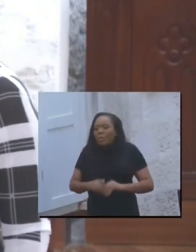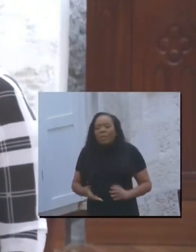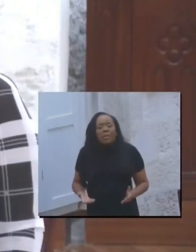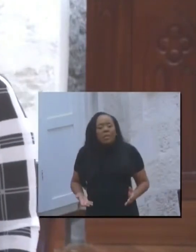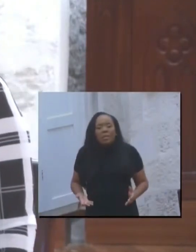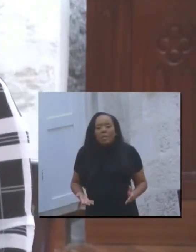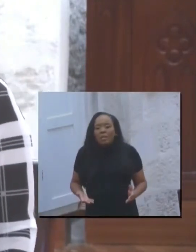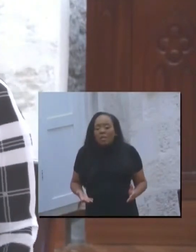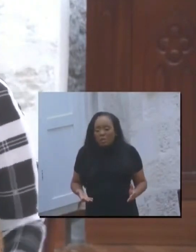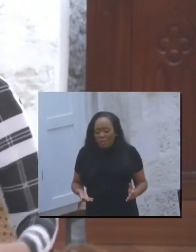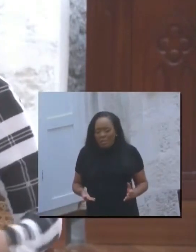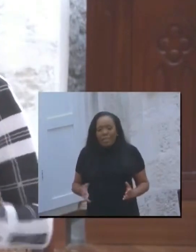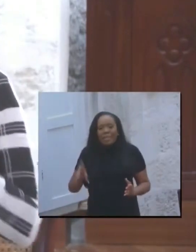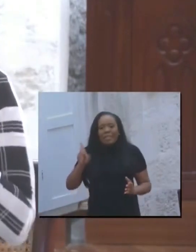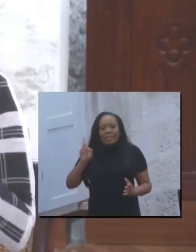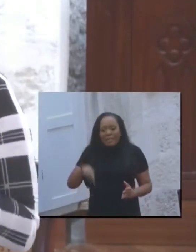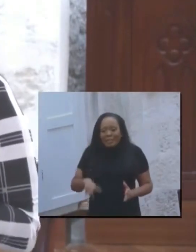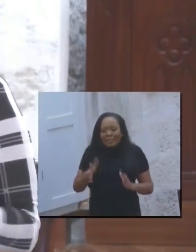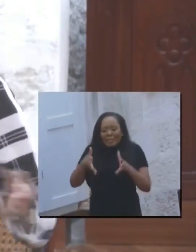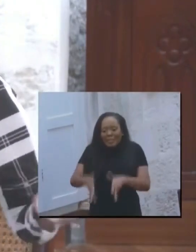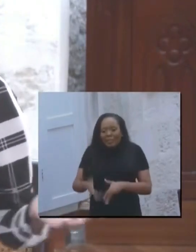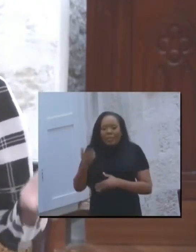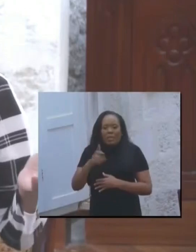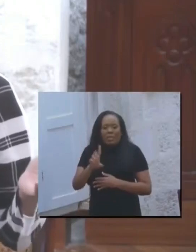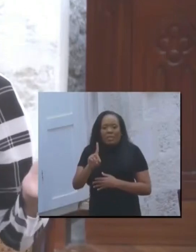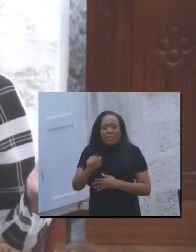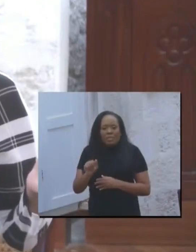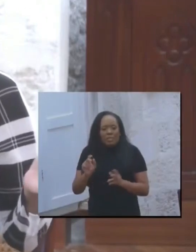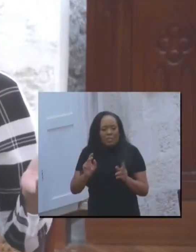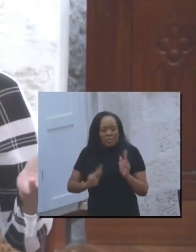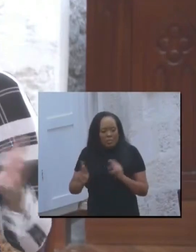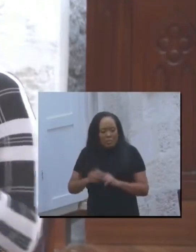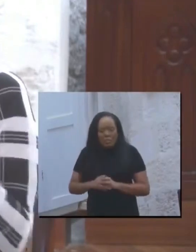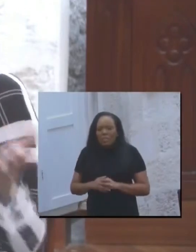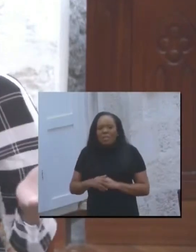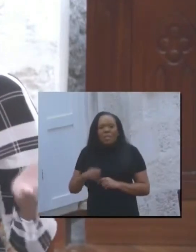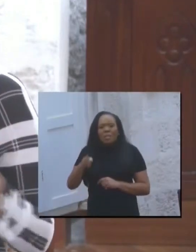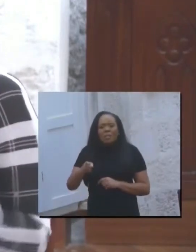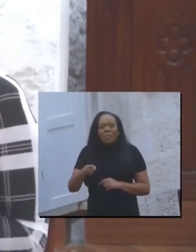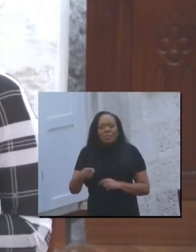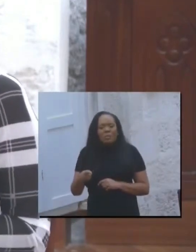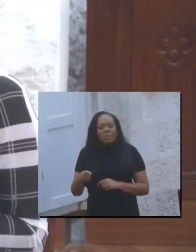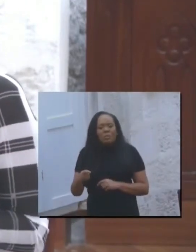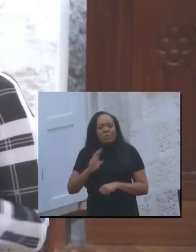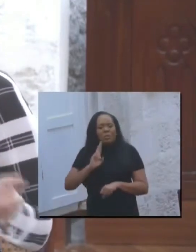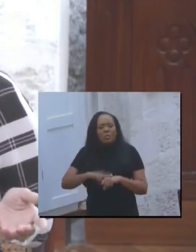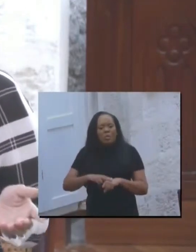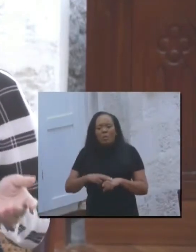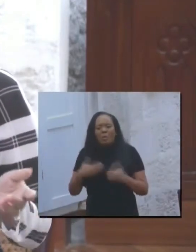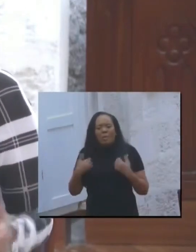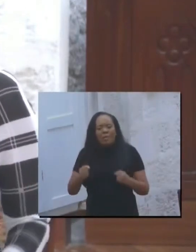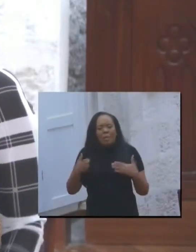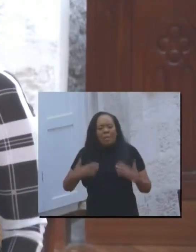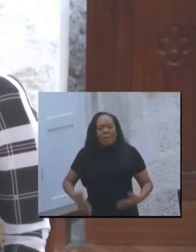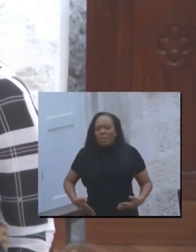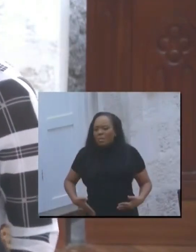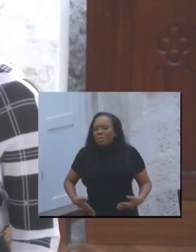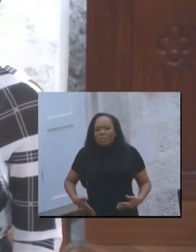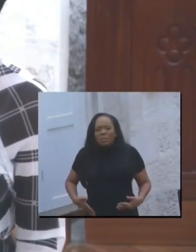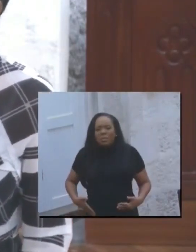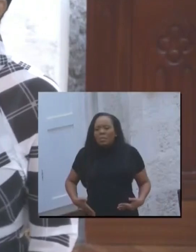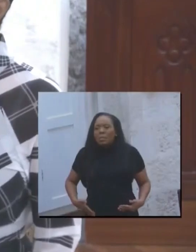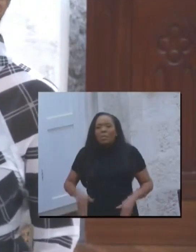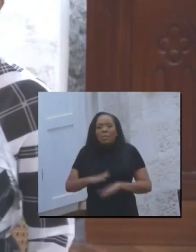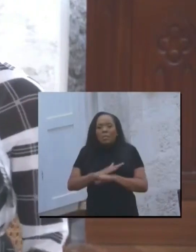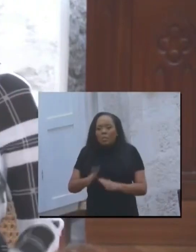to park in areas where you can make your way to your storefront with no difficulty, instead of